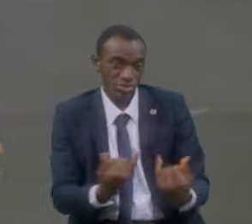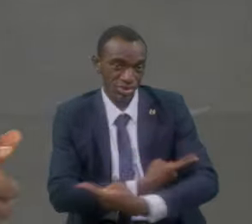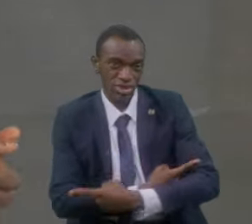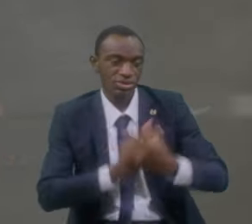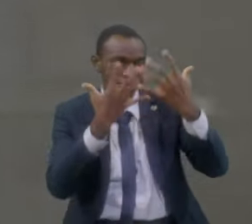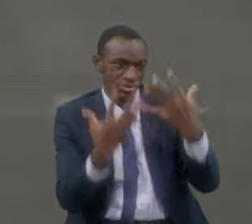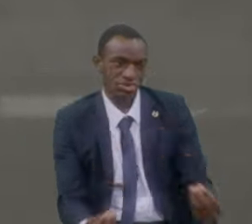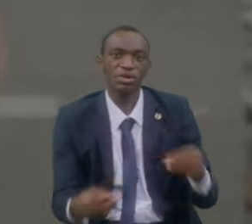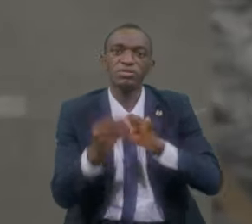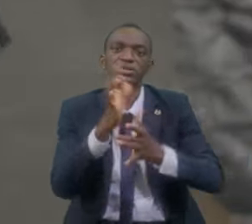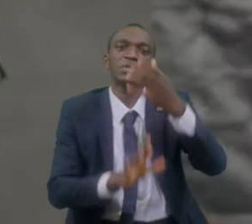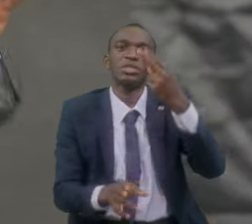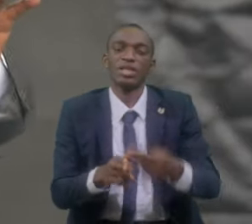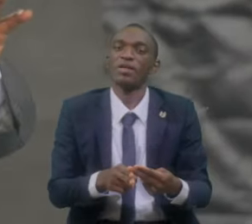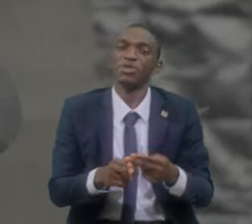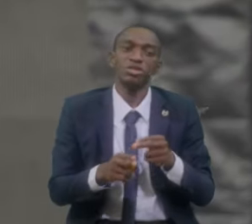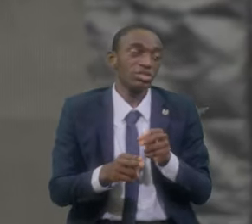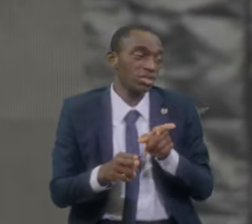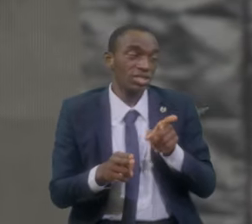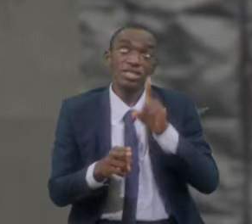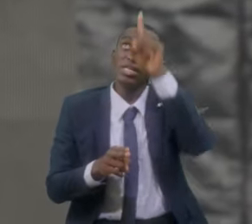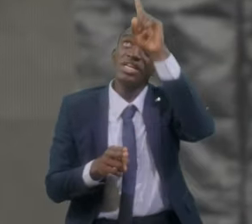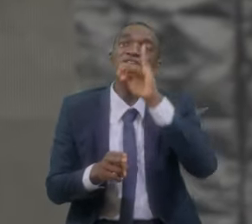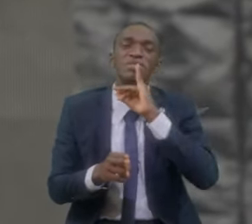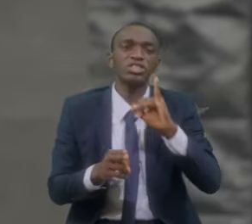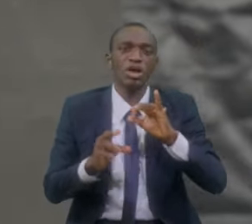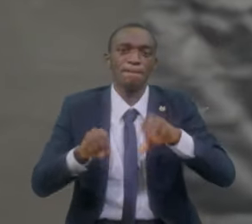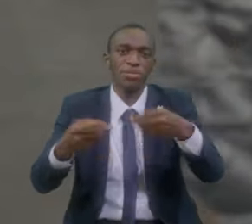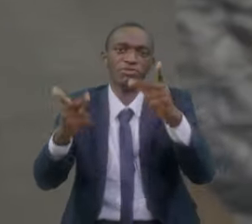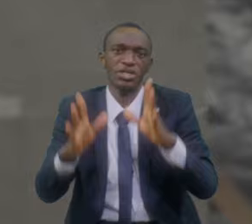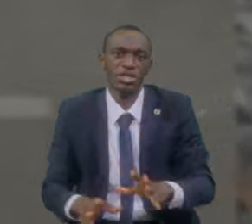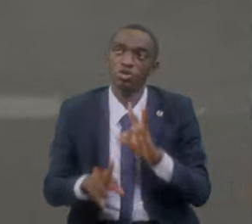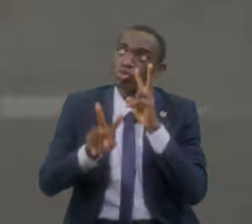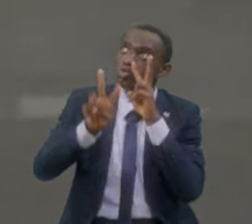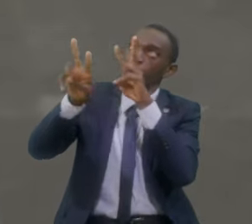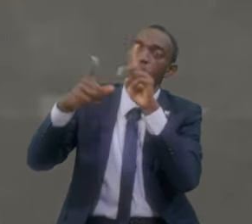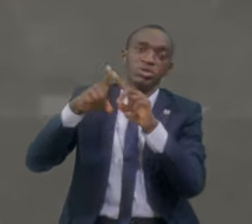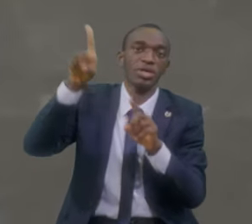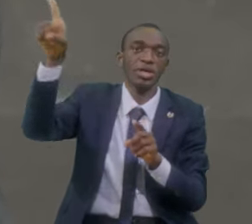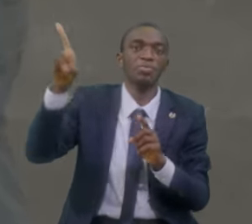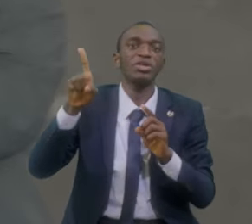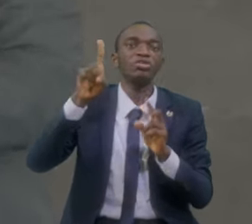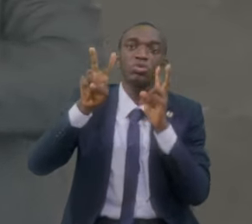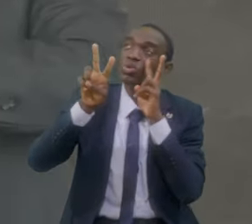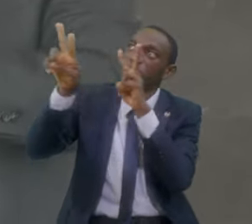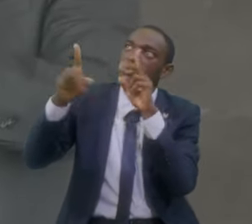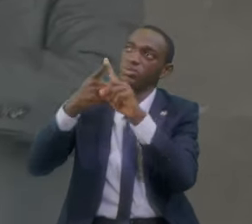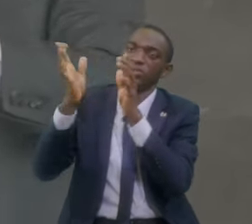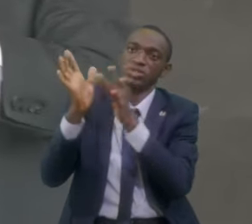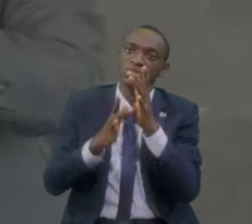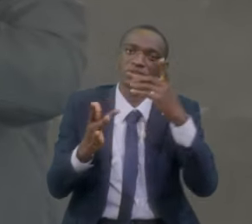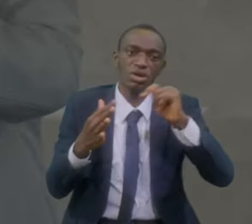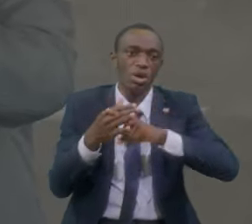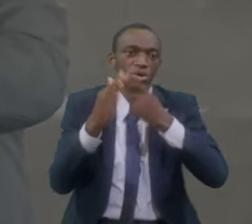the provider, look unto him. Looking unto Jesus, the author and the finisher of our faith,